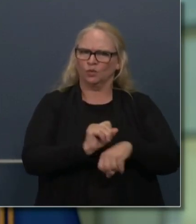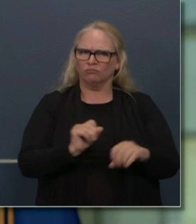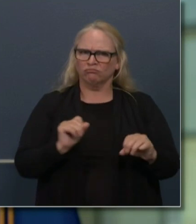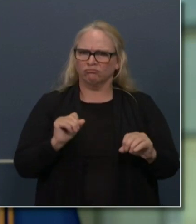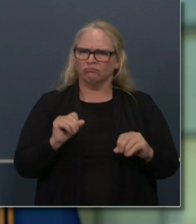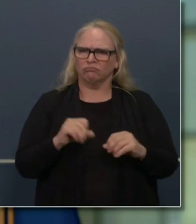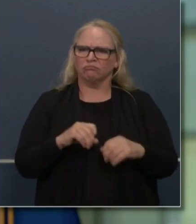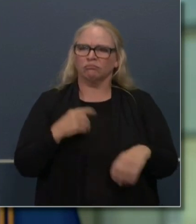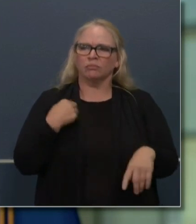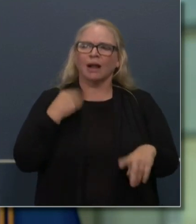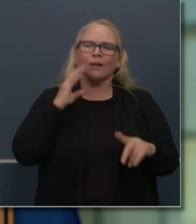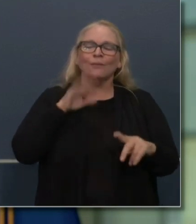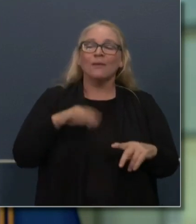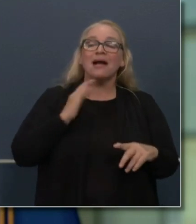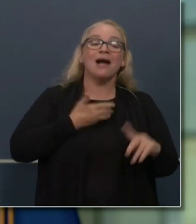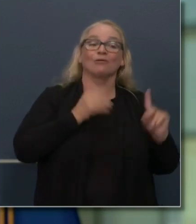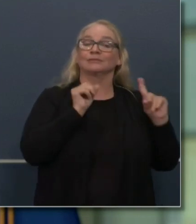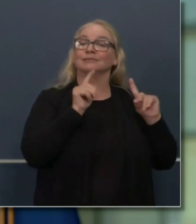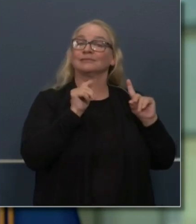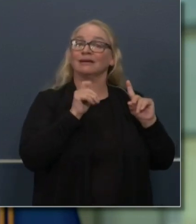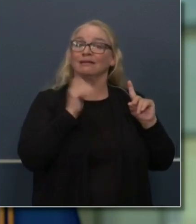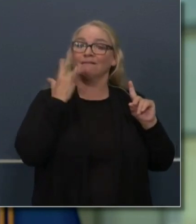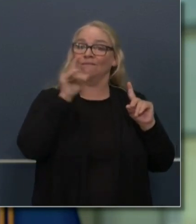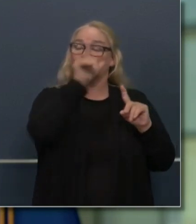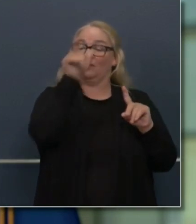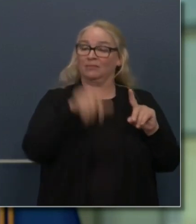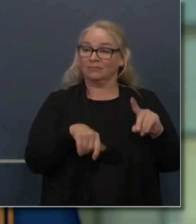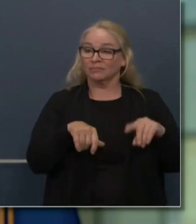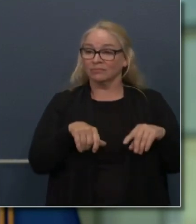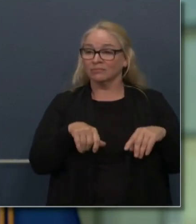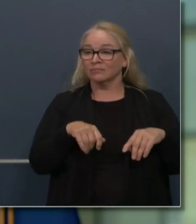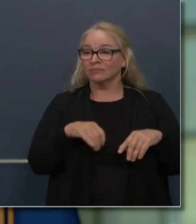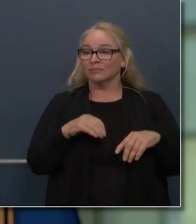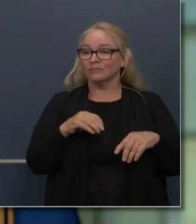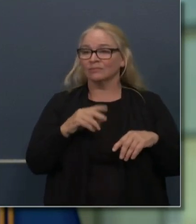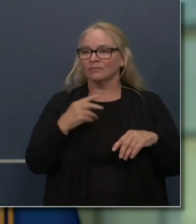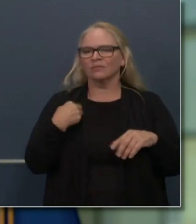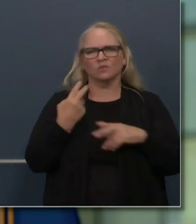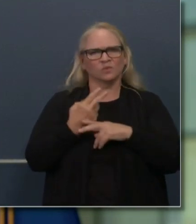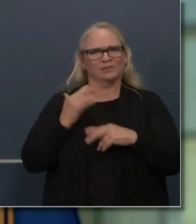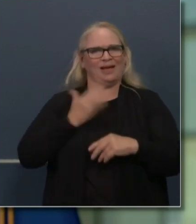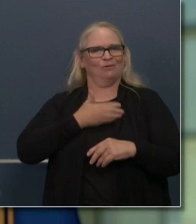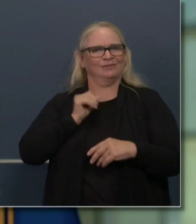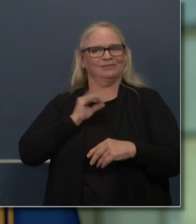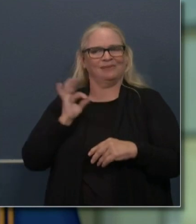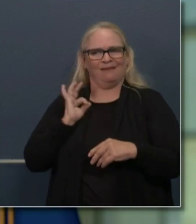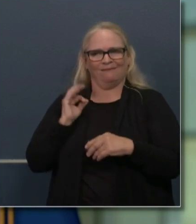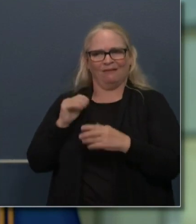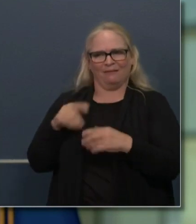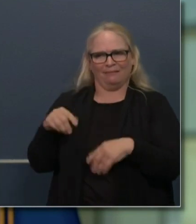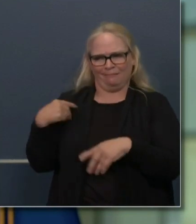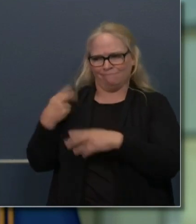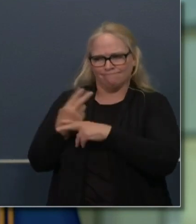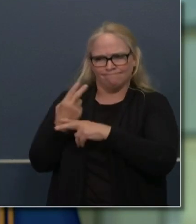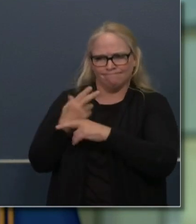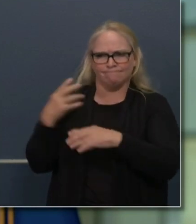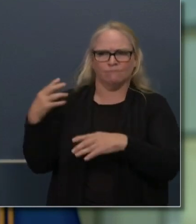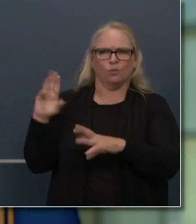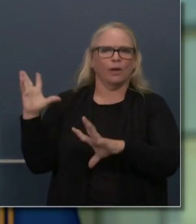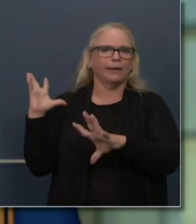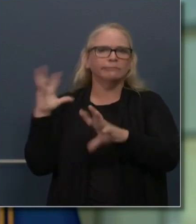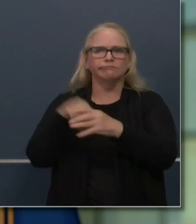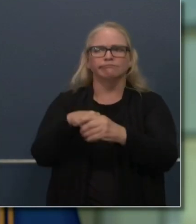and our redeployment of state staff, which we set a goal to have thousands of state staff ready to go support the